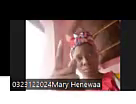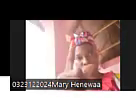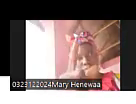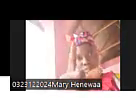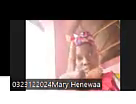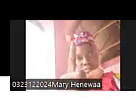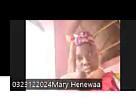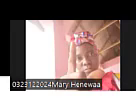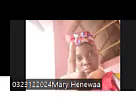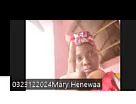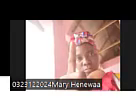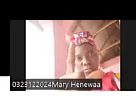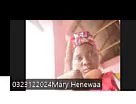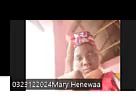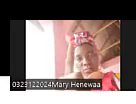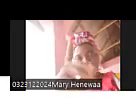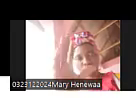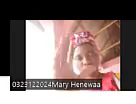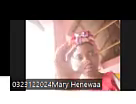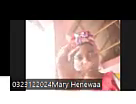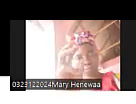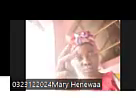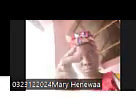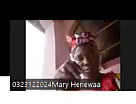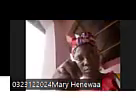So M, let's sign M.